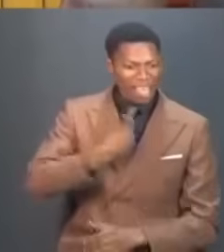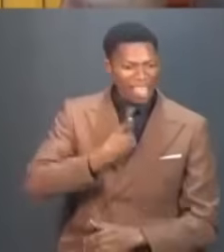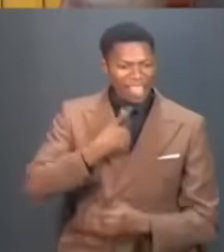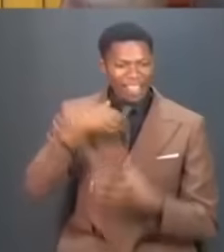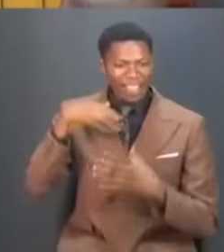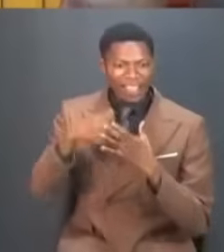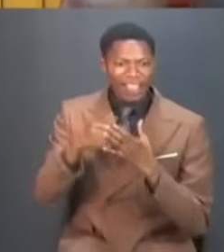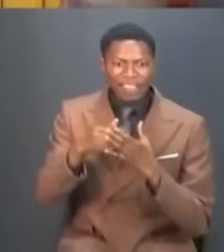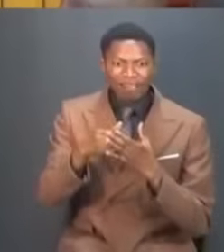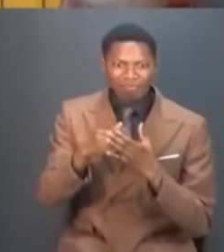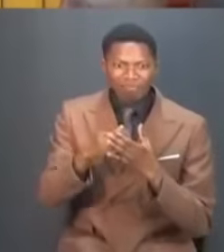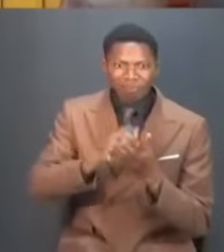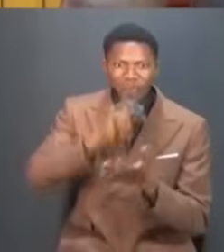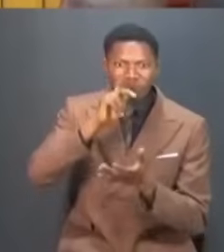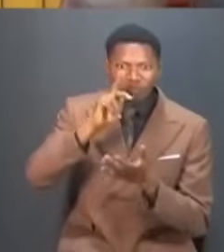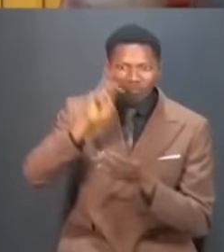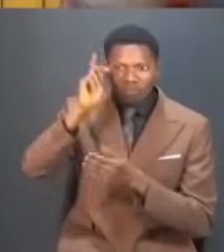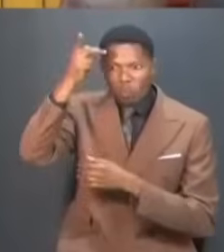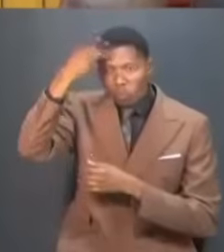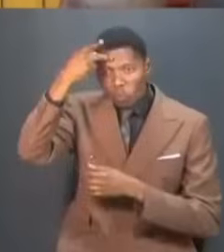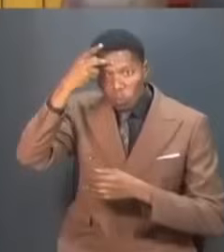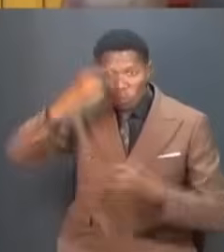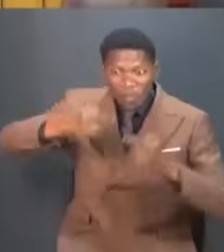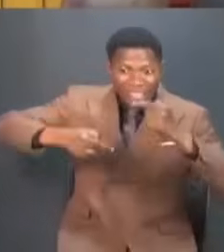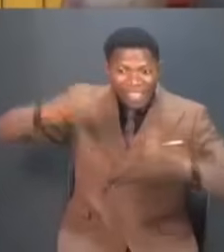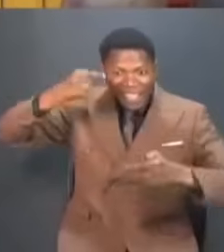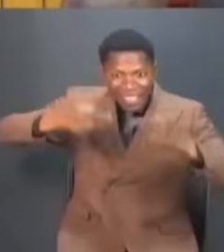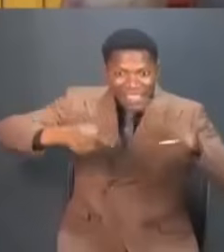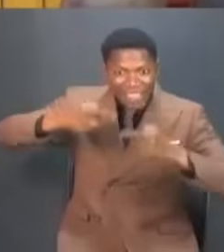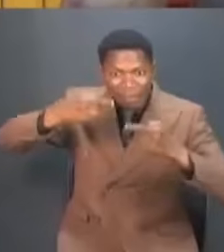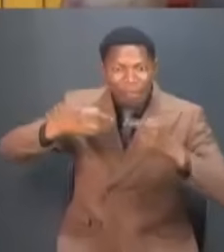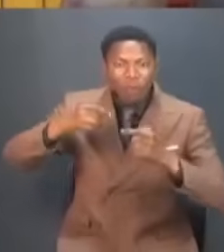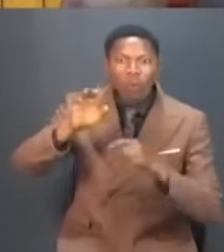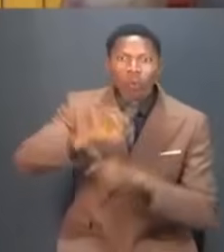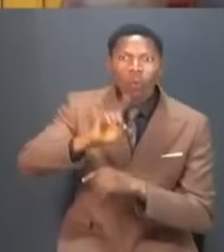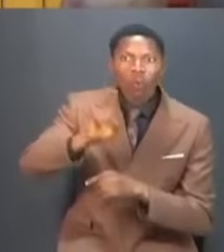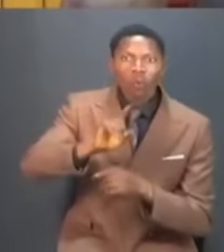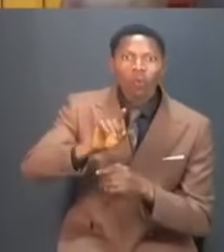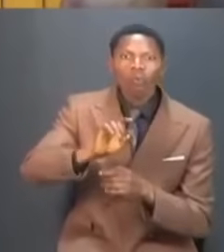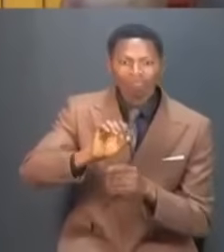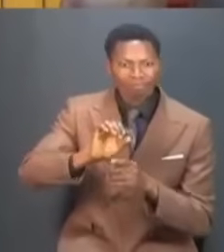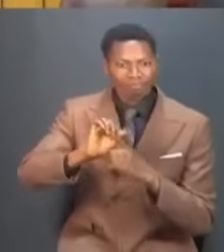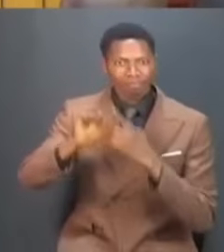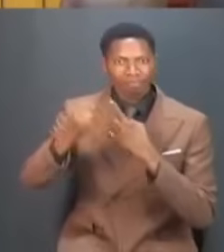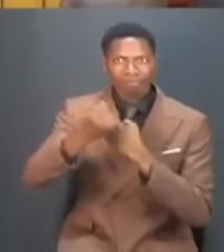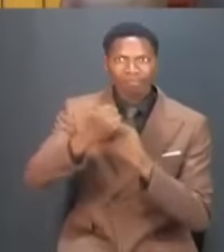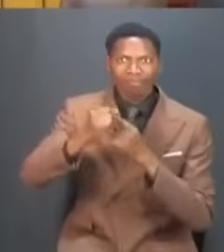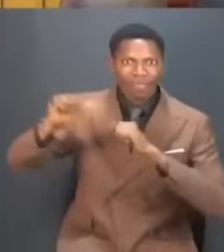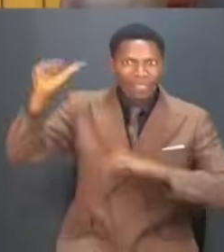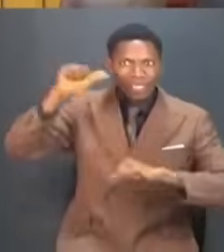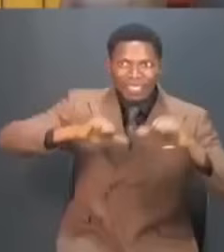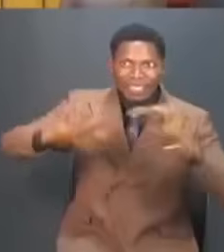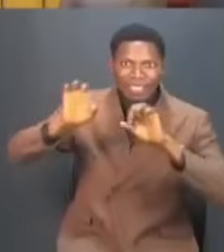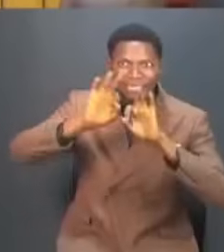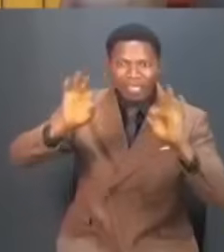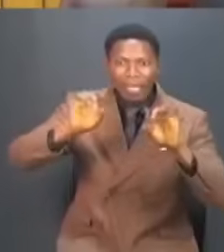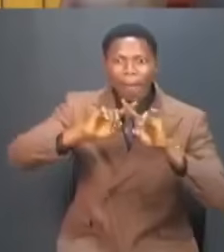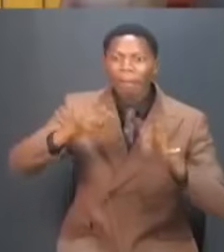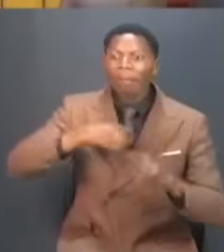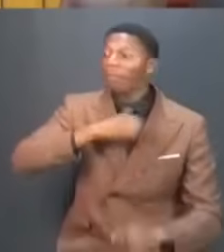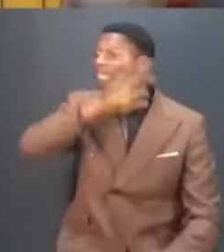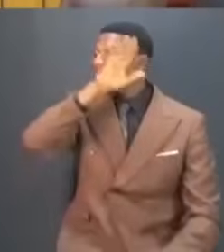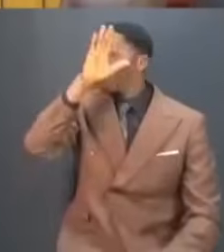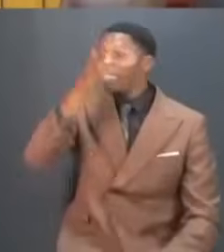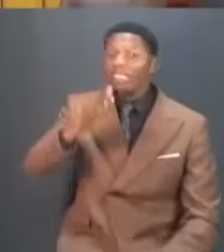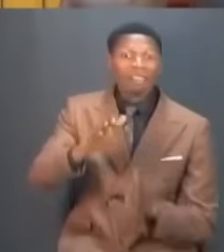at the foyer of the social science faculty. But Mr. Speaker, personally, I never stood for any position.